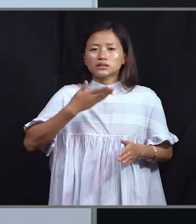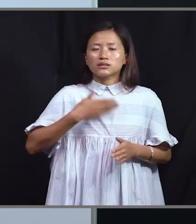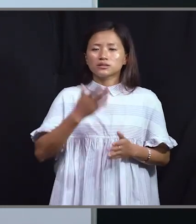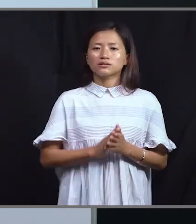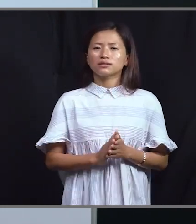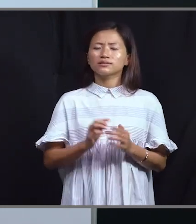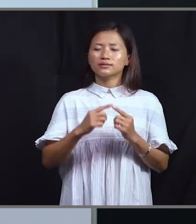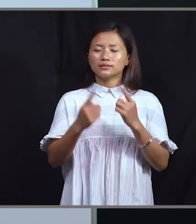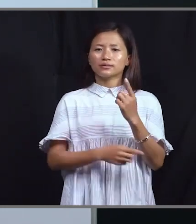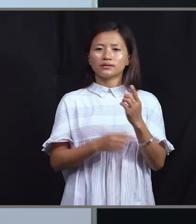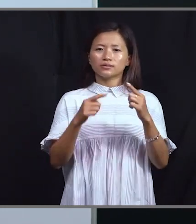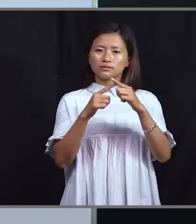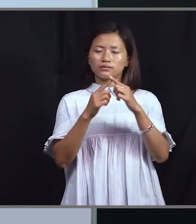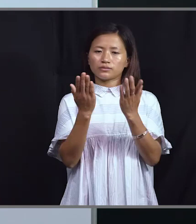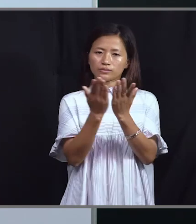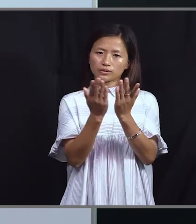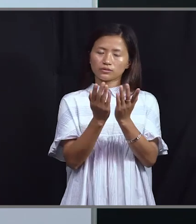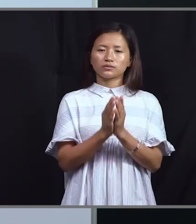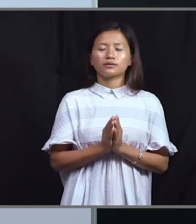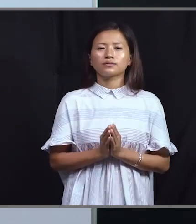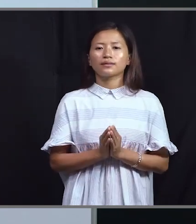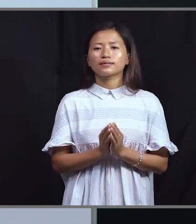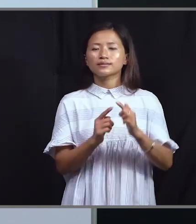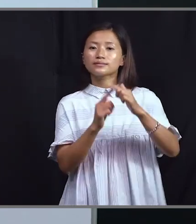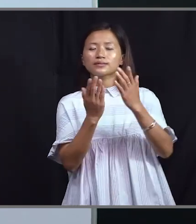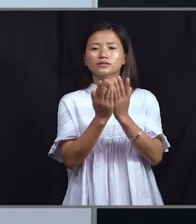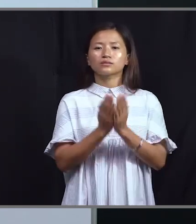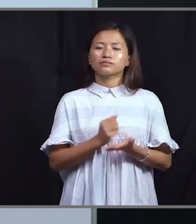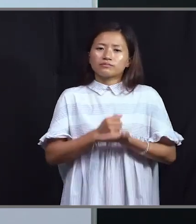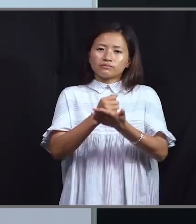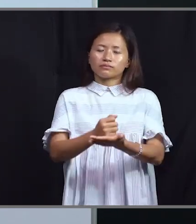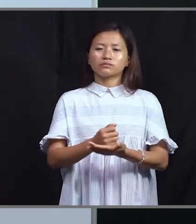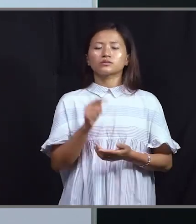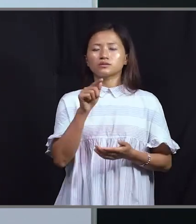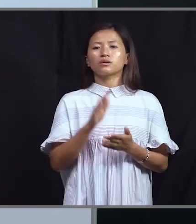and unless you read your textbook, okay, it will not be that helpful to you also. That's